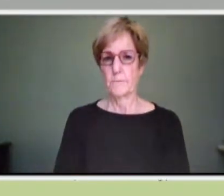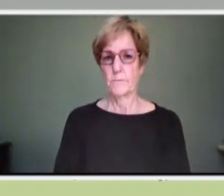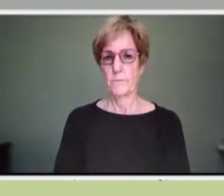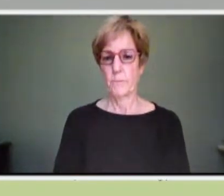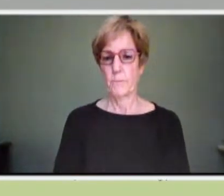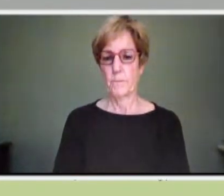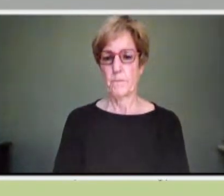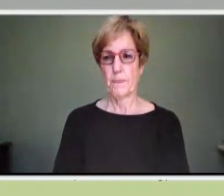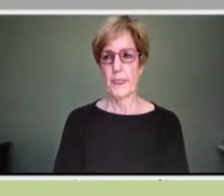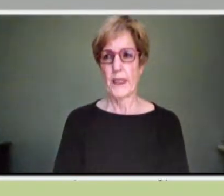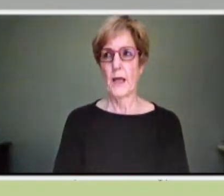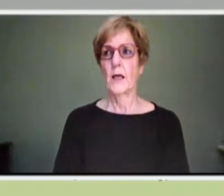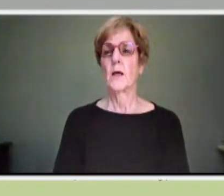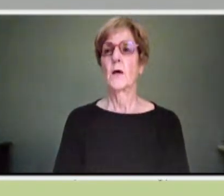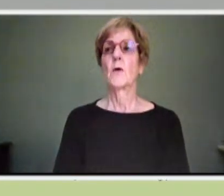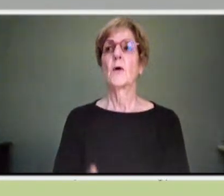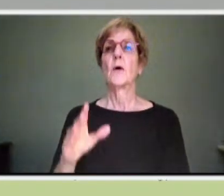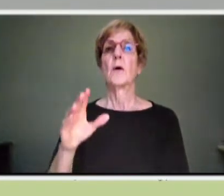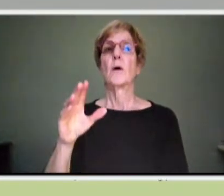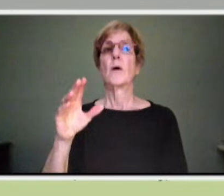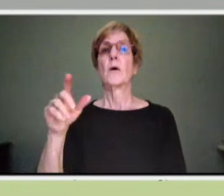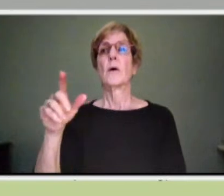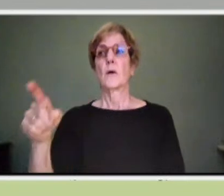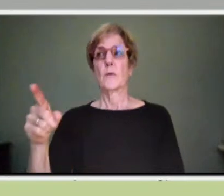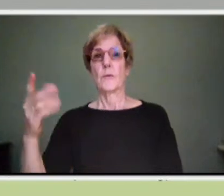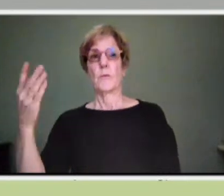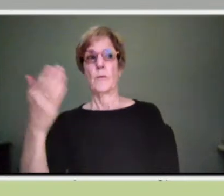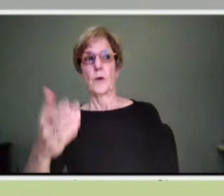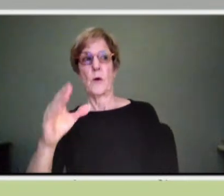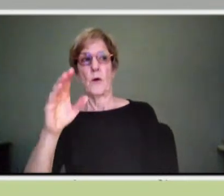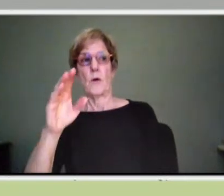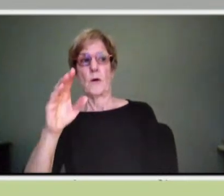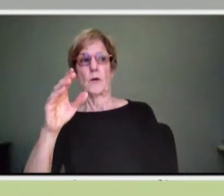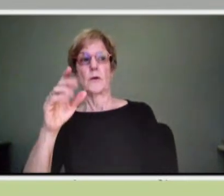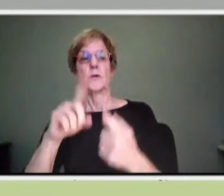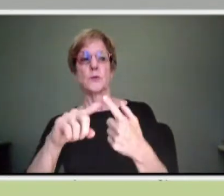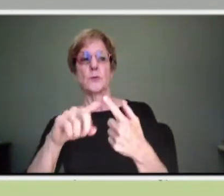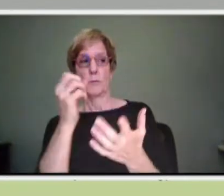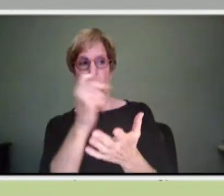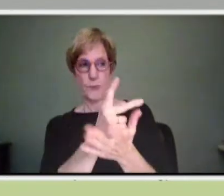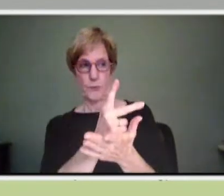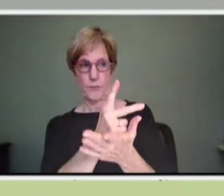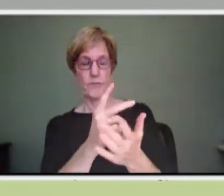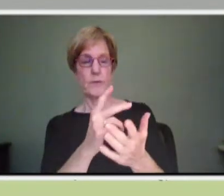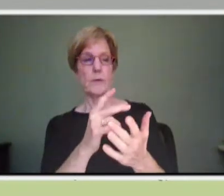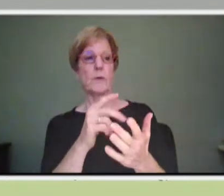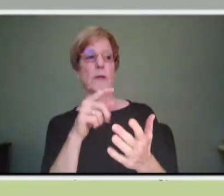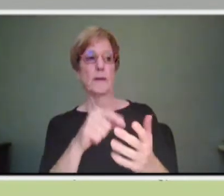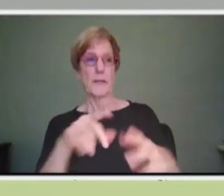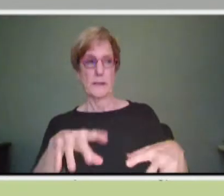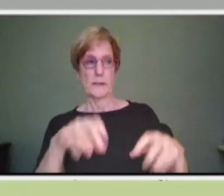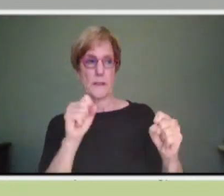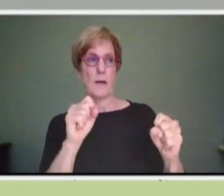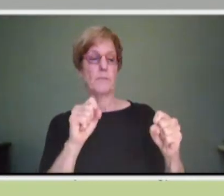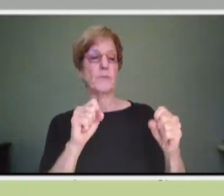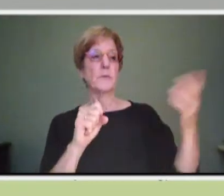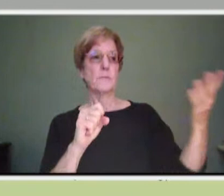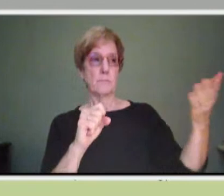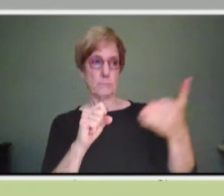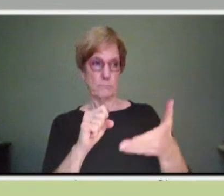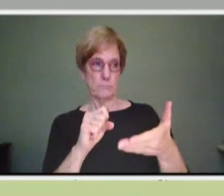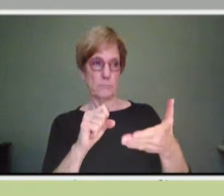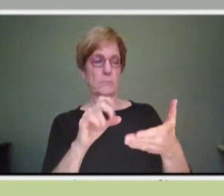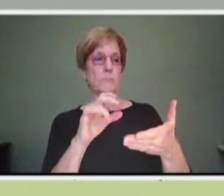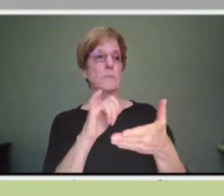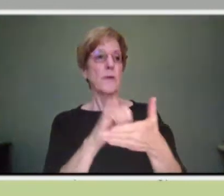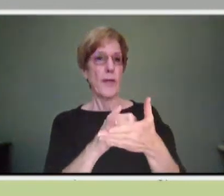We do have, Ms. Bakari made a motion to approve this petition and adopt the zoning committee statement of consistency as it